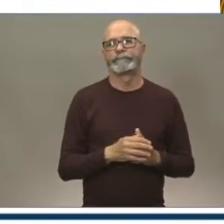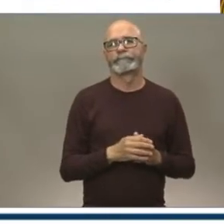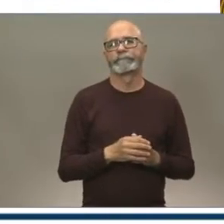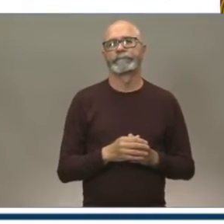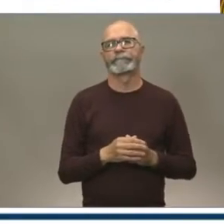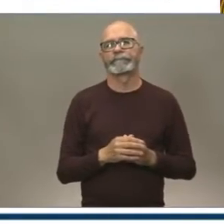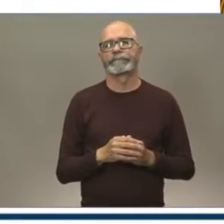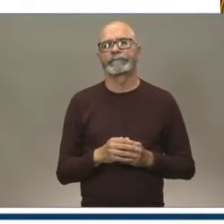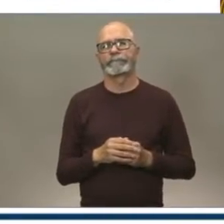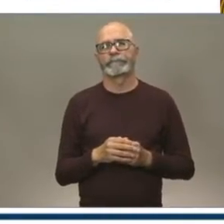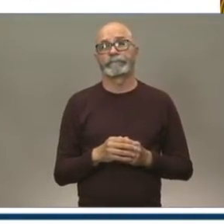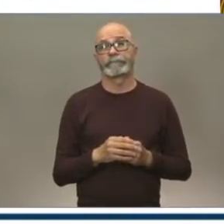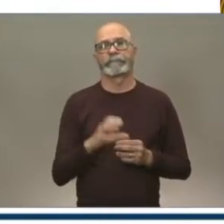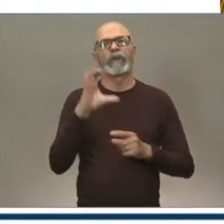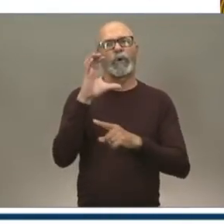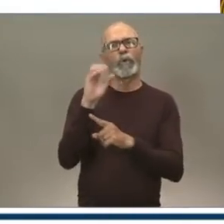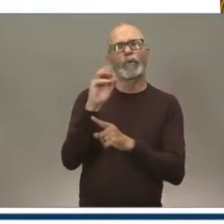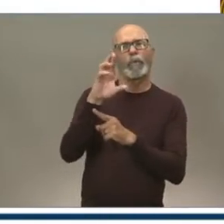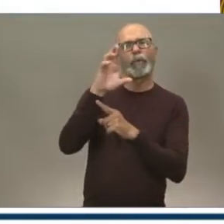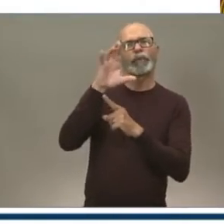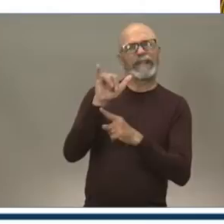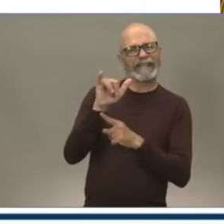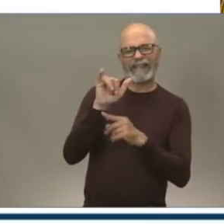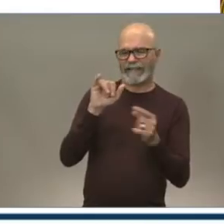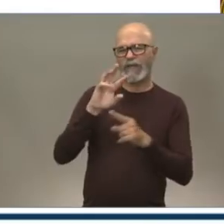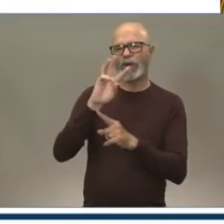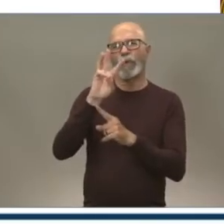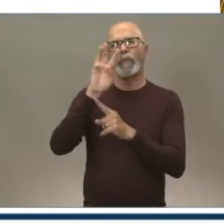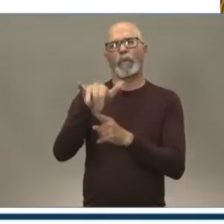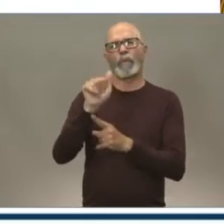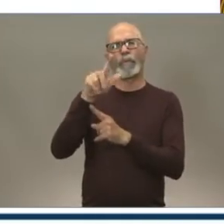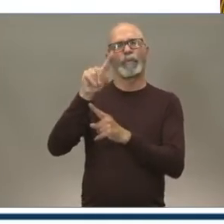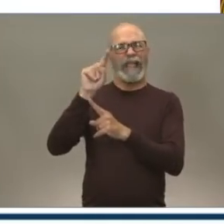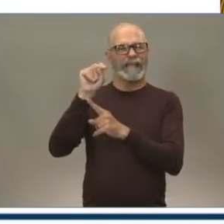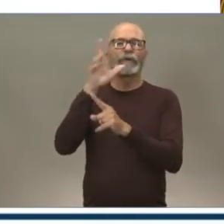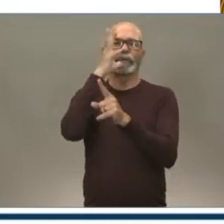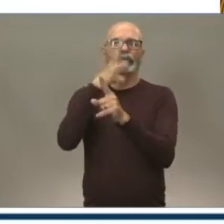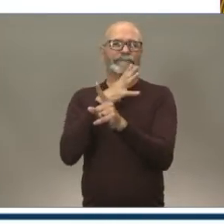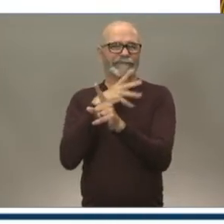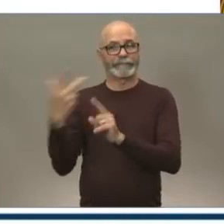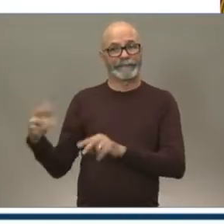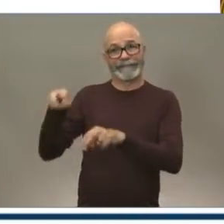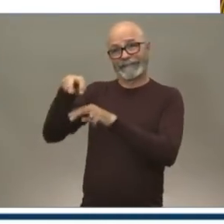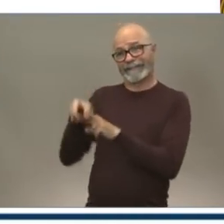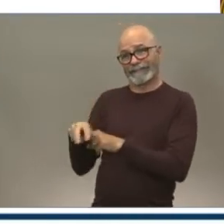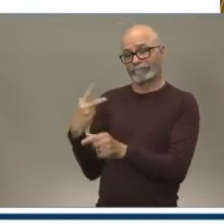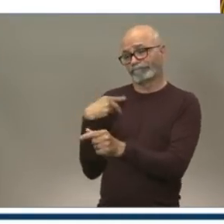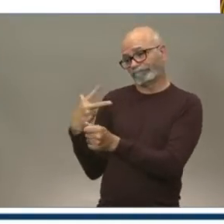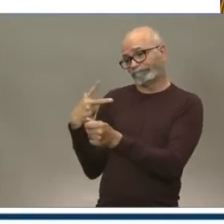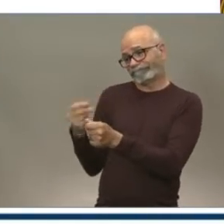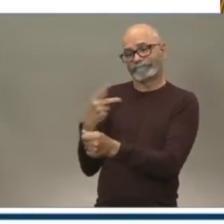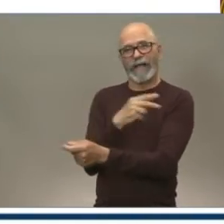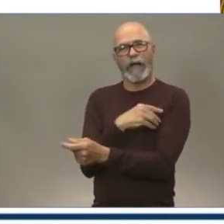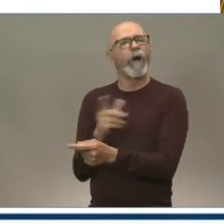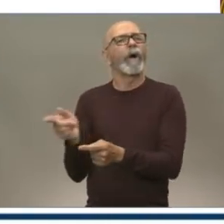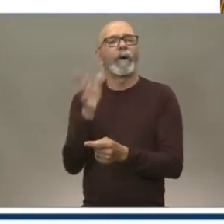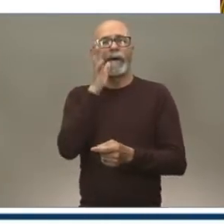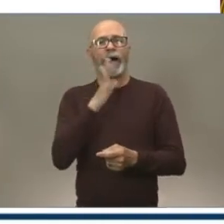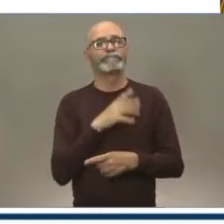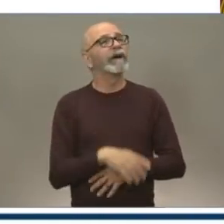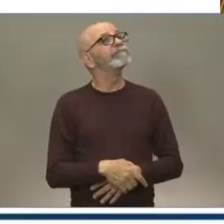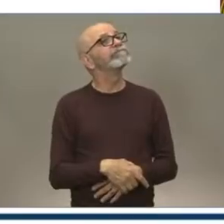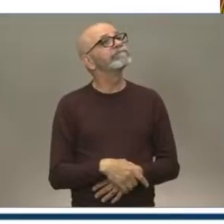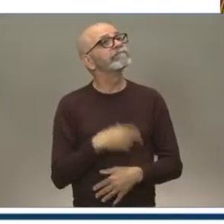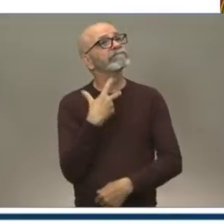an individual there that had her vaccine administered, and Dr. Strang and I chatted with her. She said she didn't feel a thing, and it was a